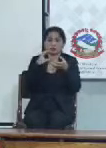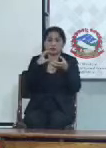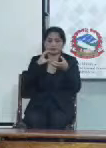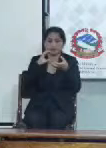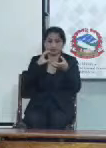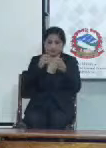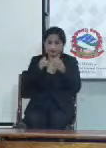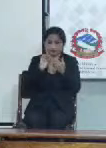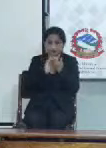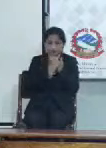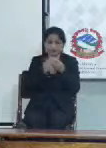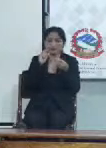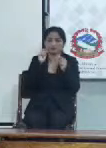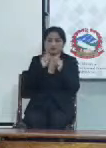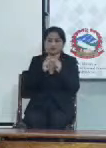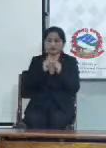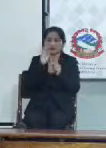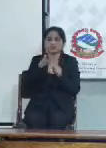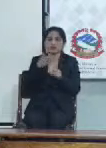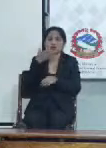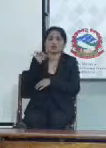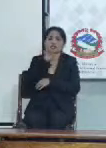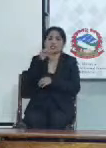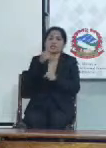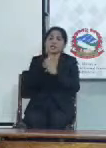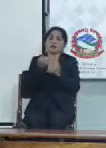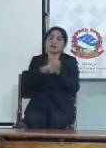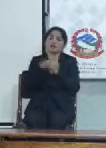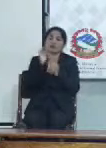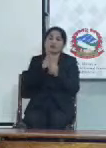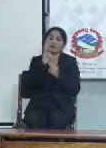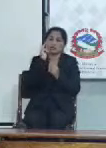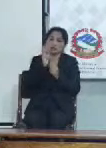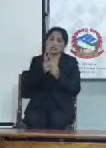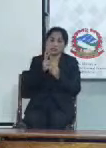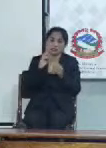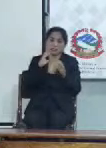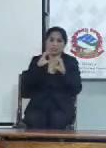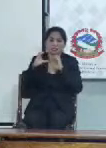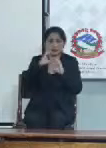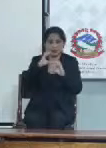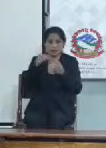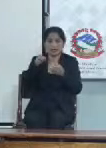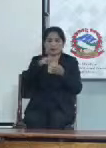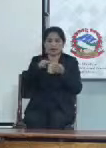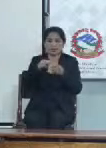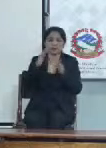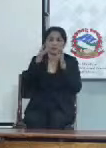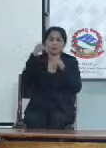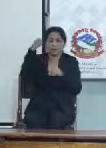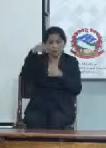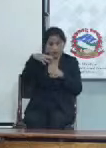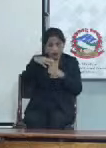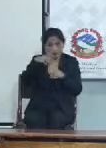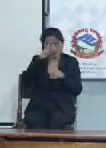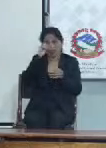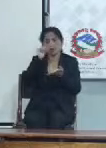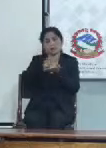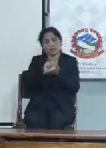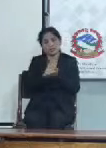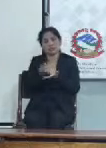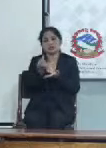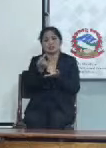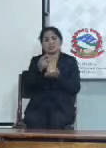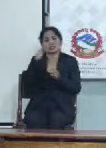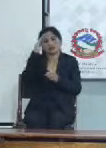in a media, either electronic or the print, government media, private media, and also the